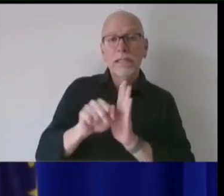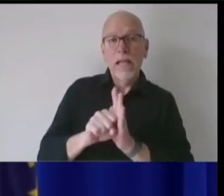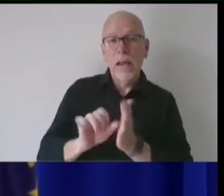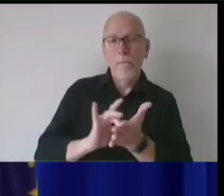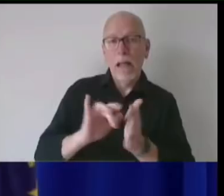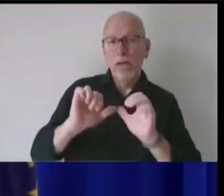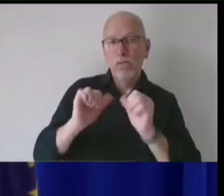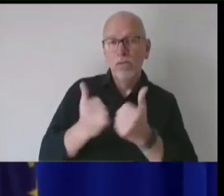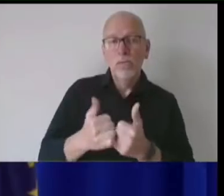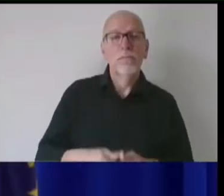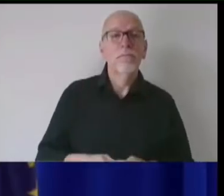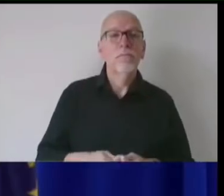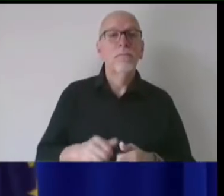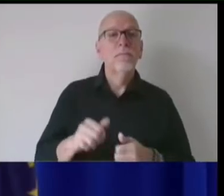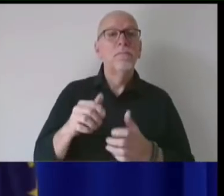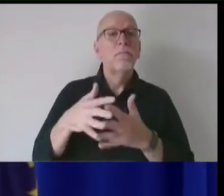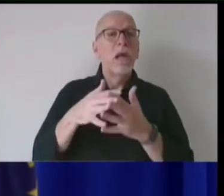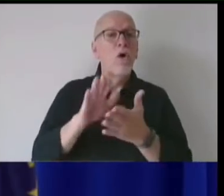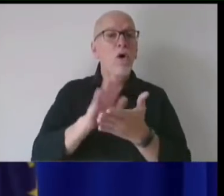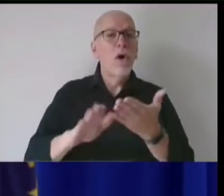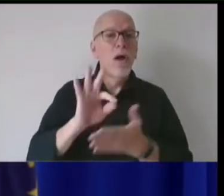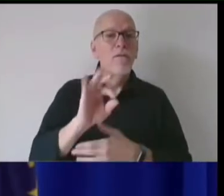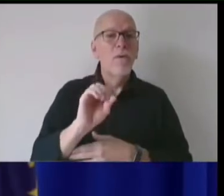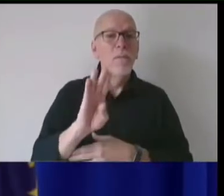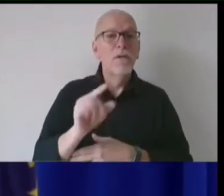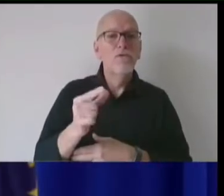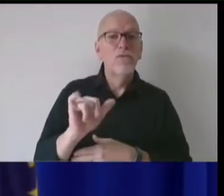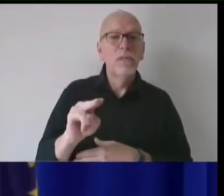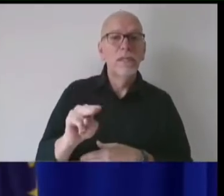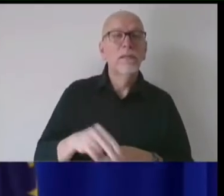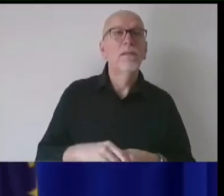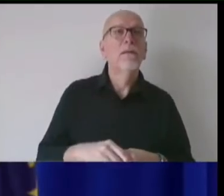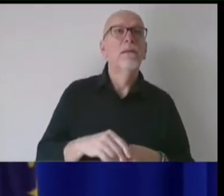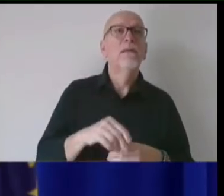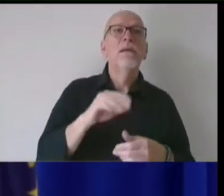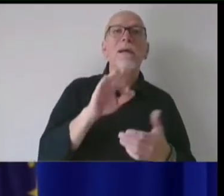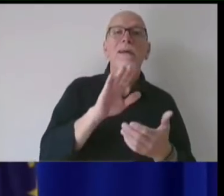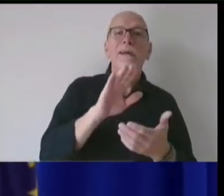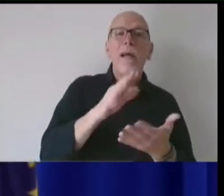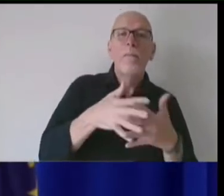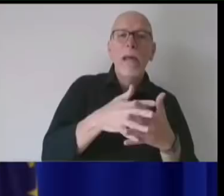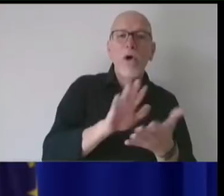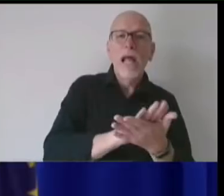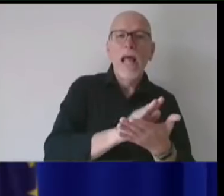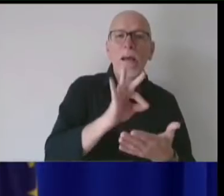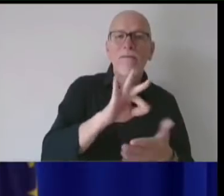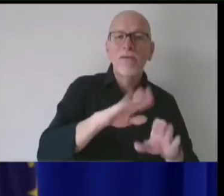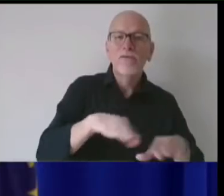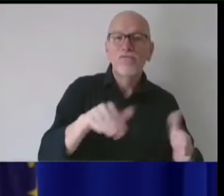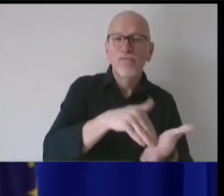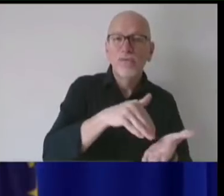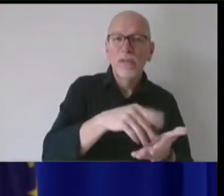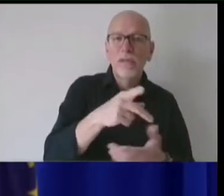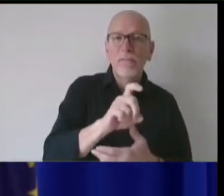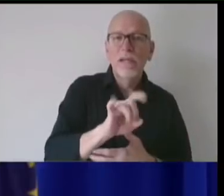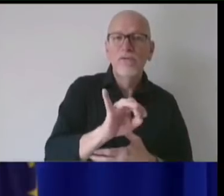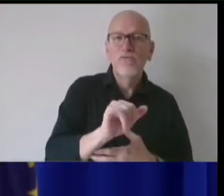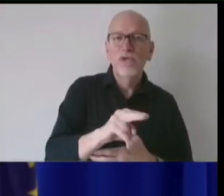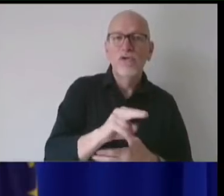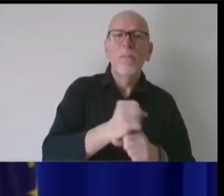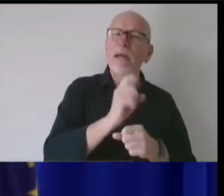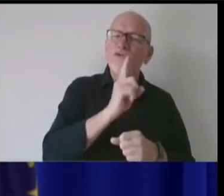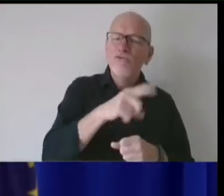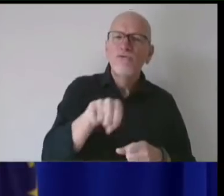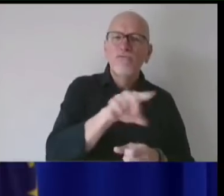the American College of OBGYN, with the Indiana Academy of Pediatricians, to make sure that they are engaged within